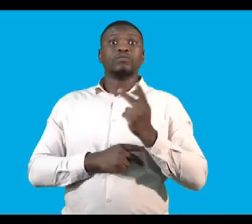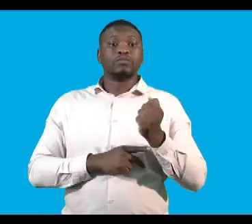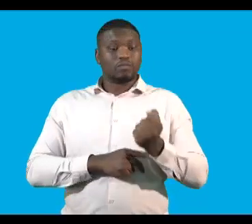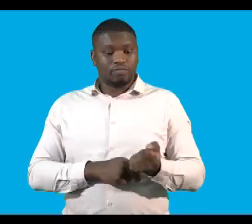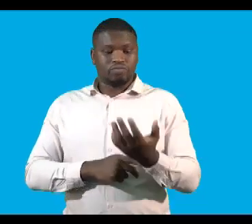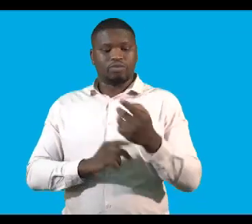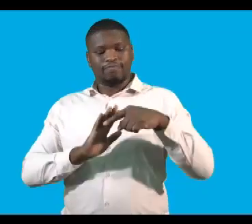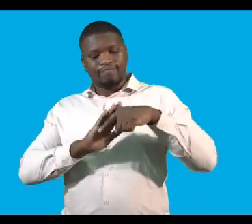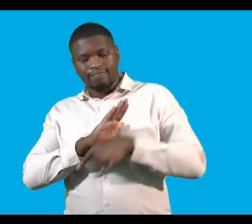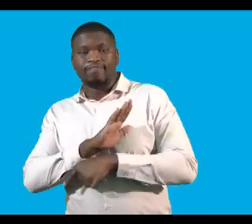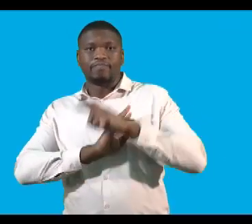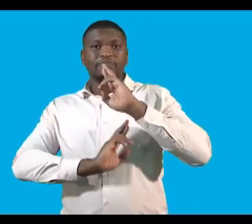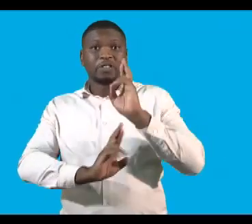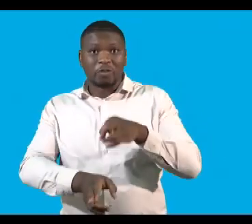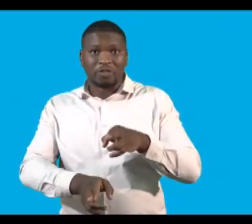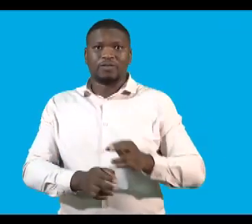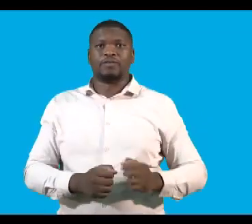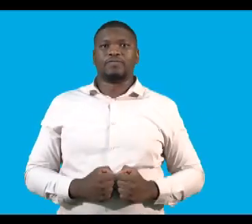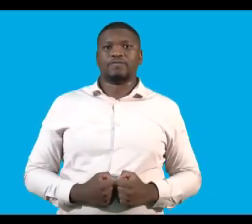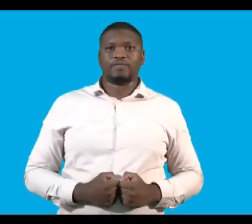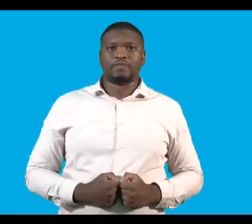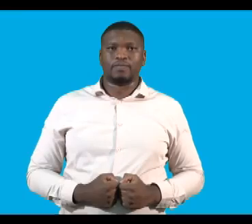course providing detailed responses.